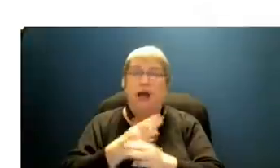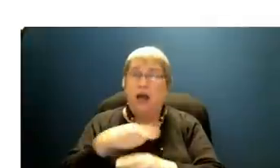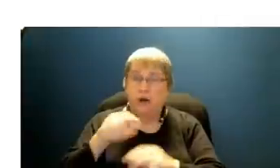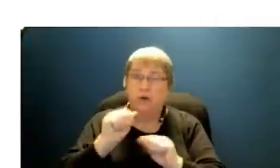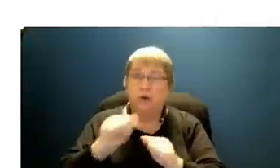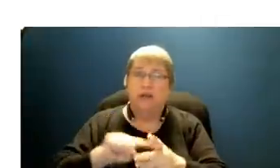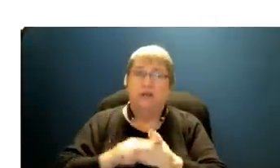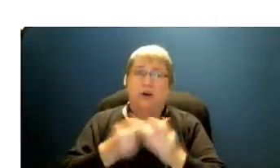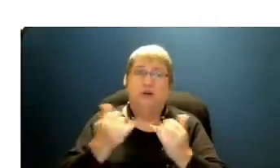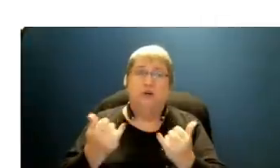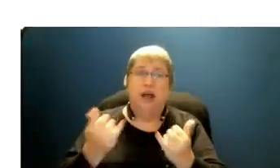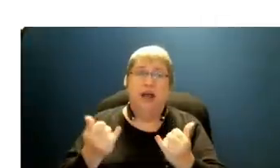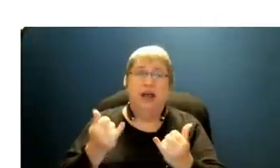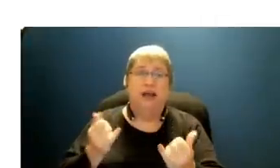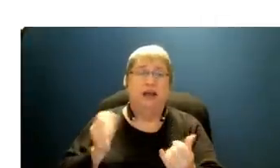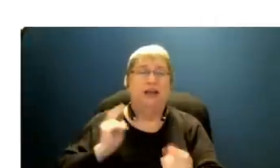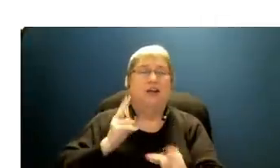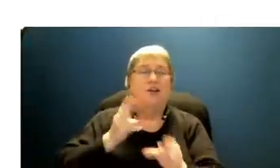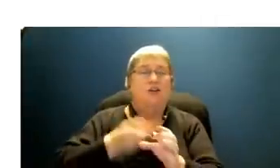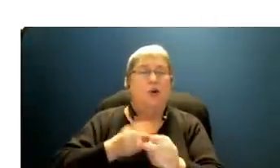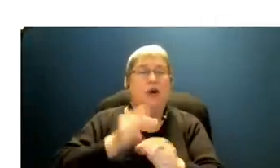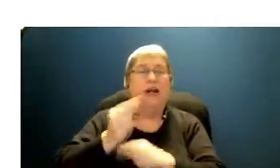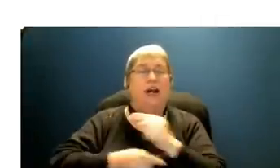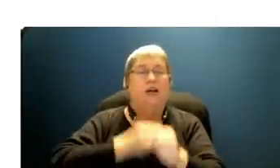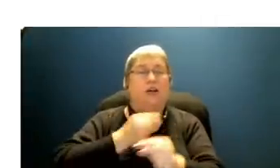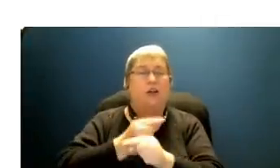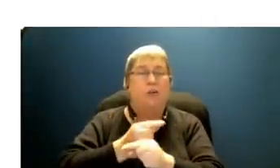joining Global Connect at